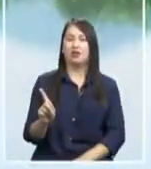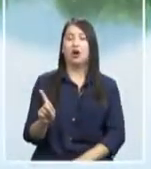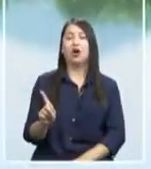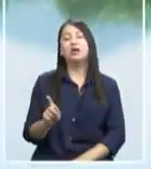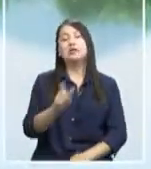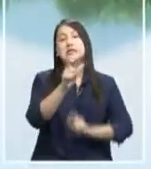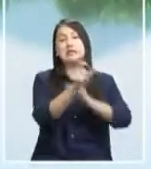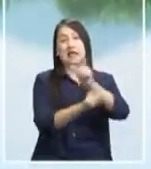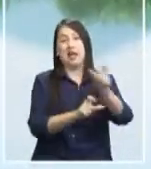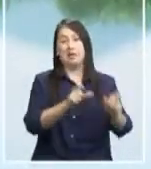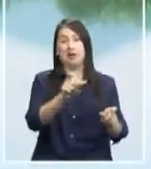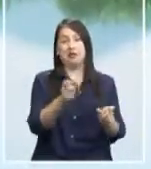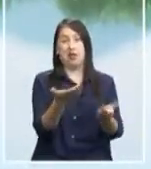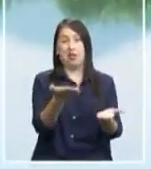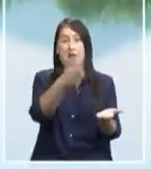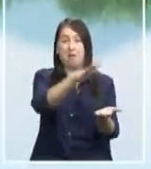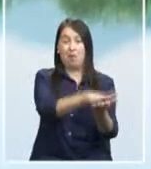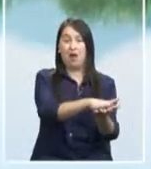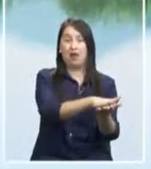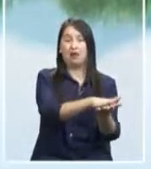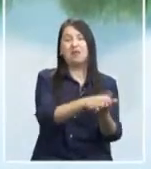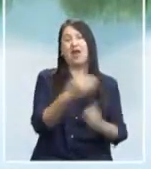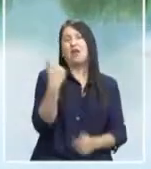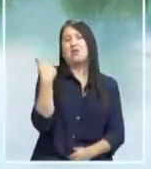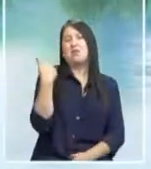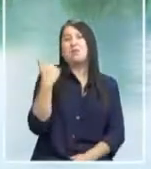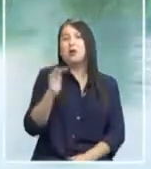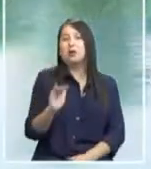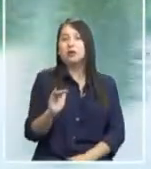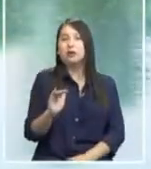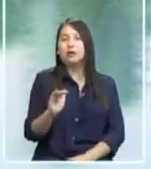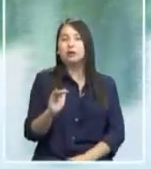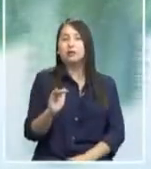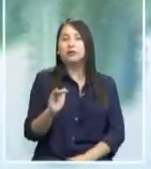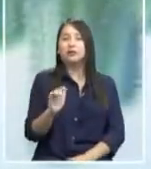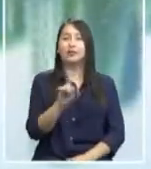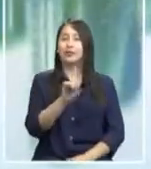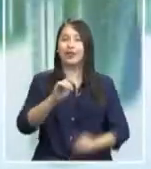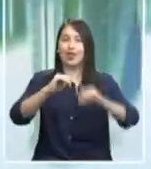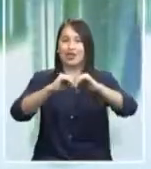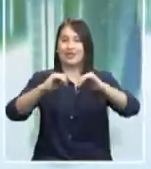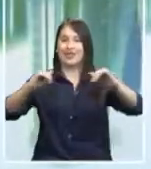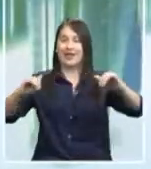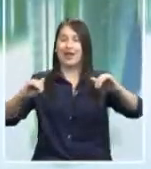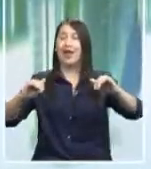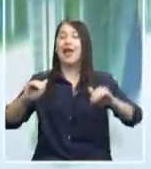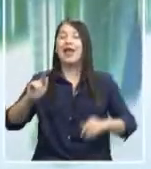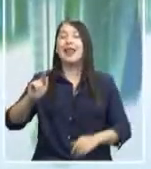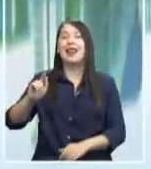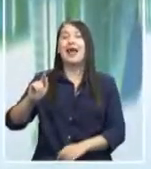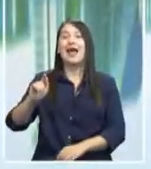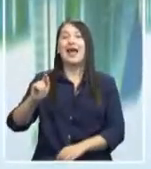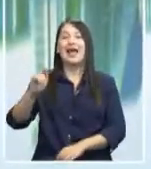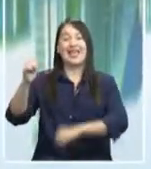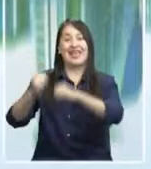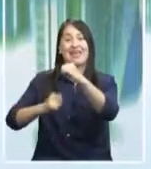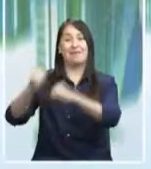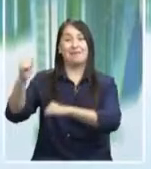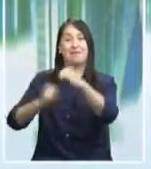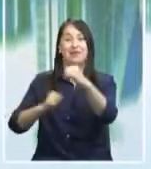to stop that. Plastic industry grows and destroys the